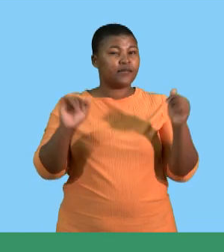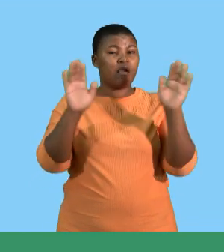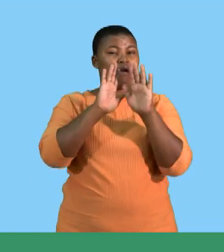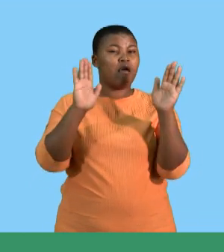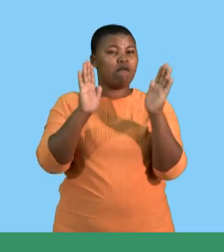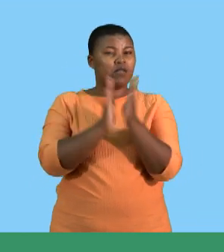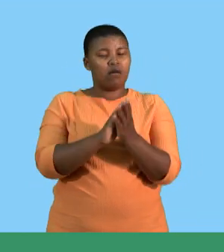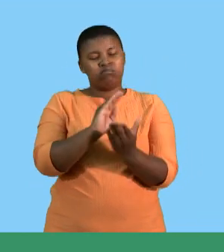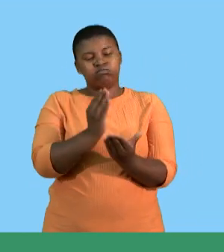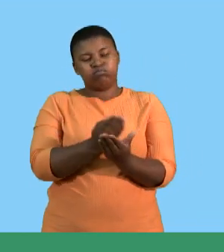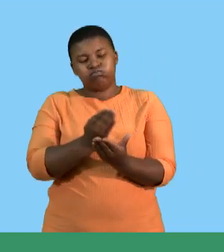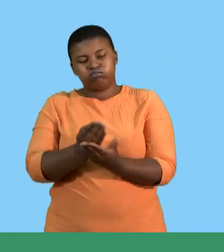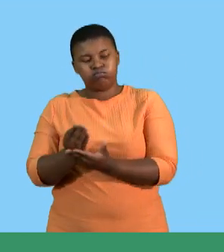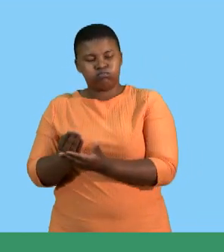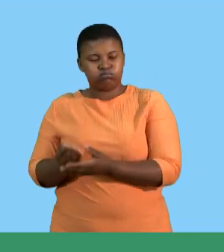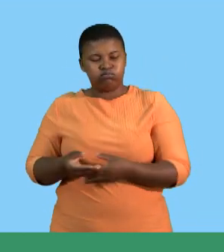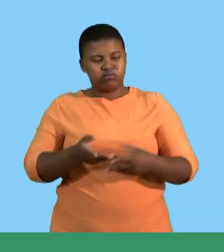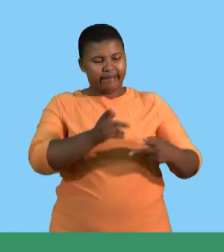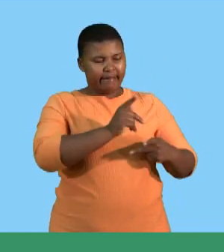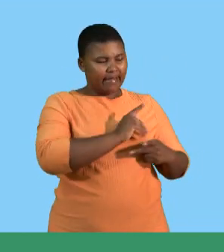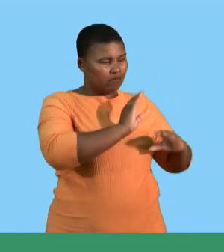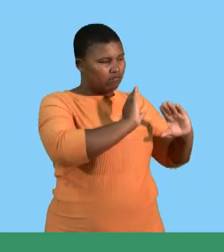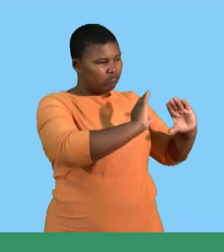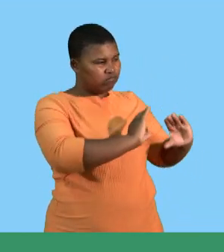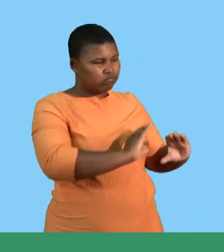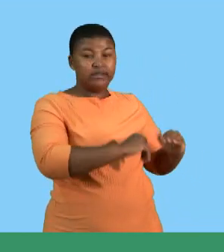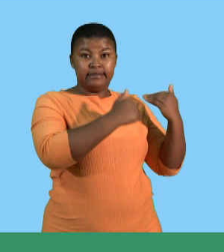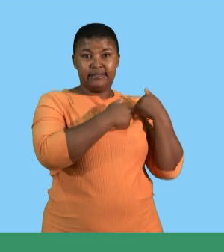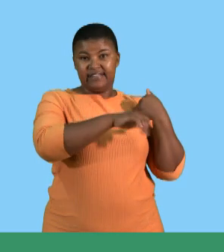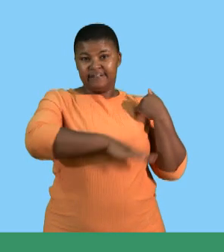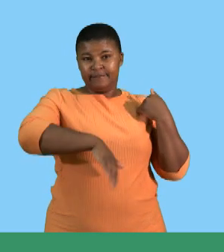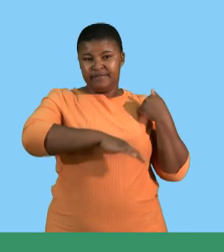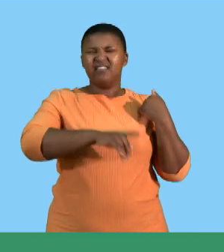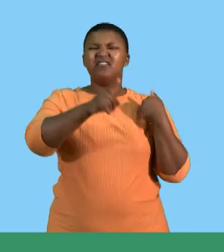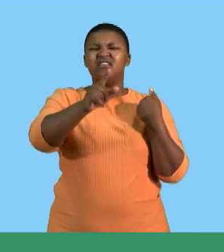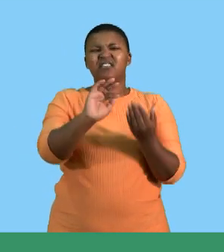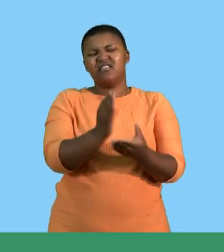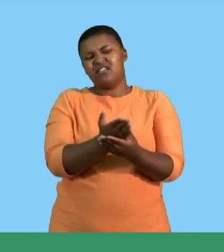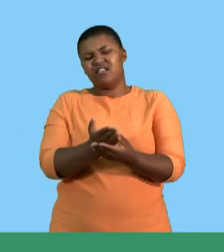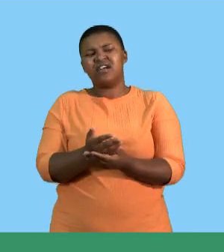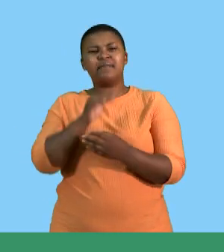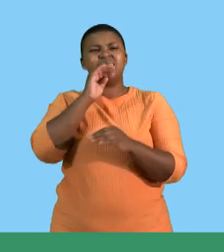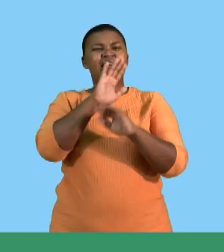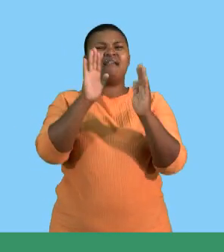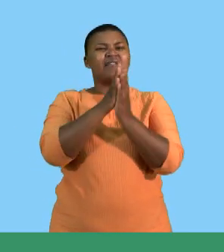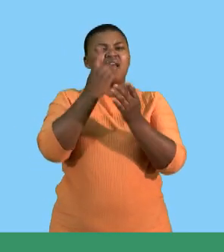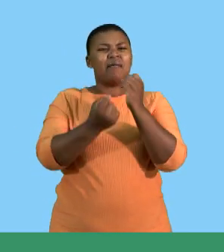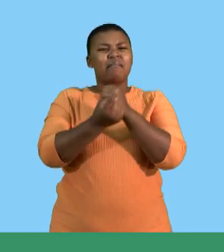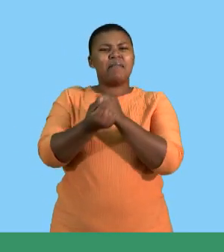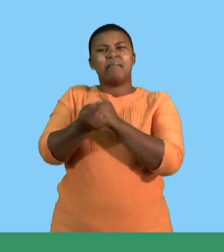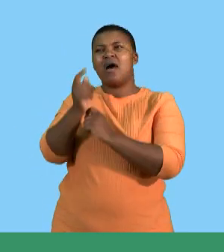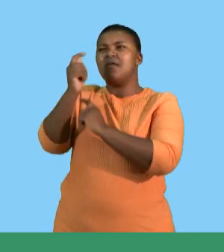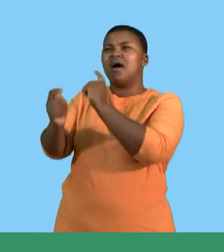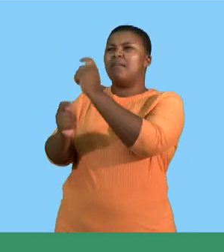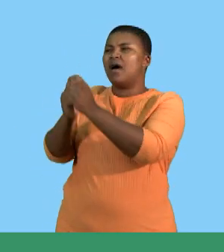the future. A second indication is that all documentation are kept in a safe